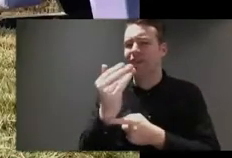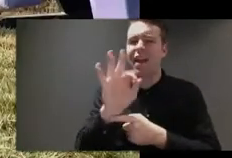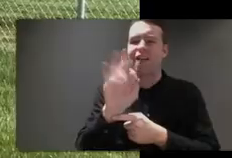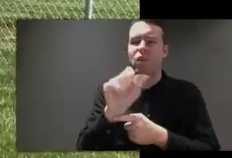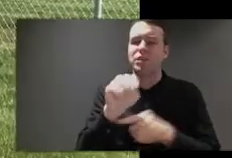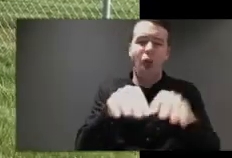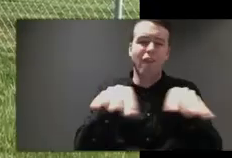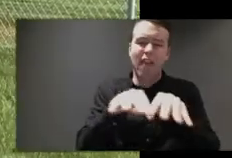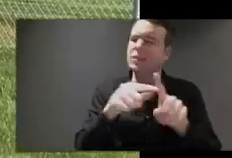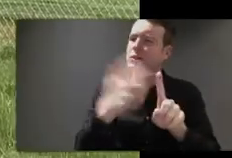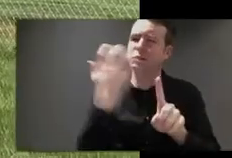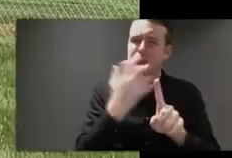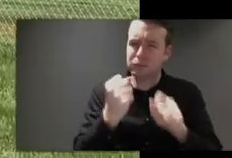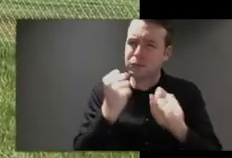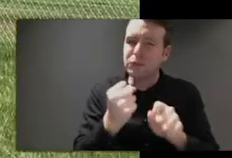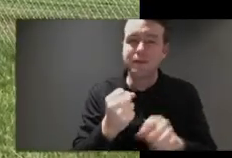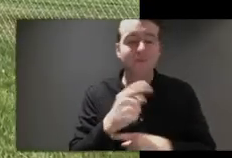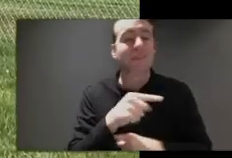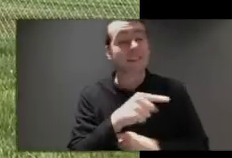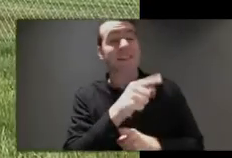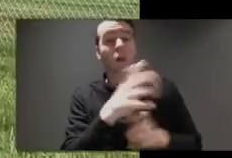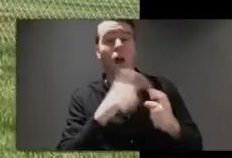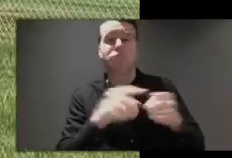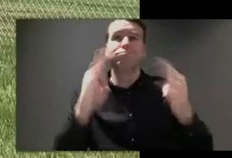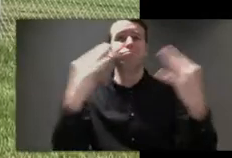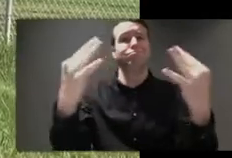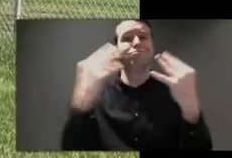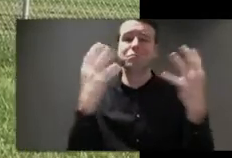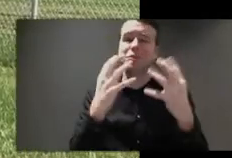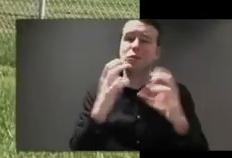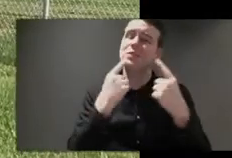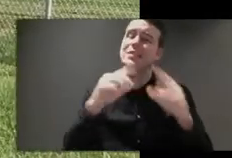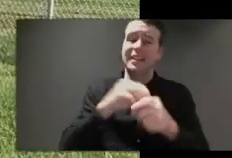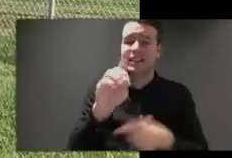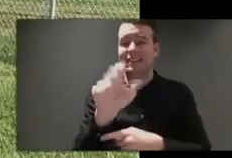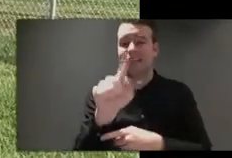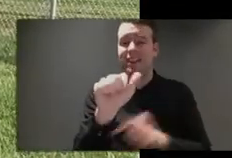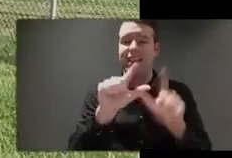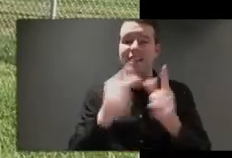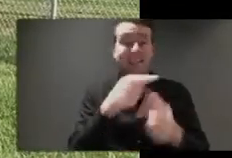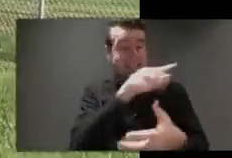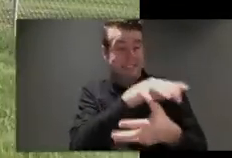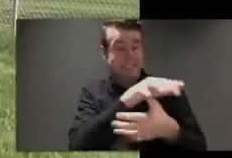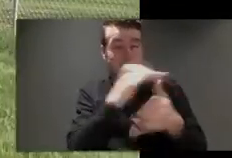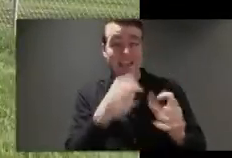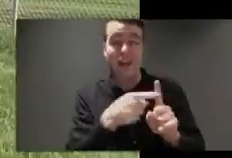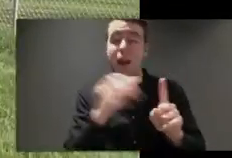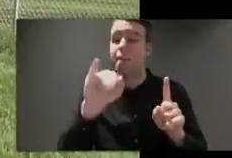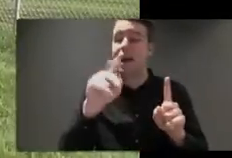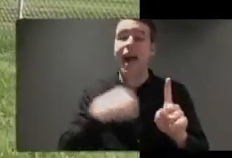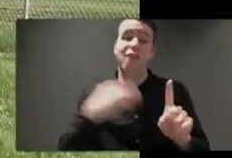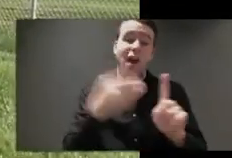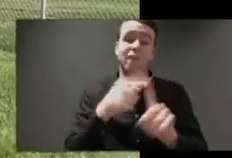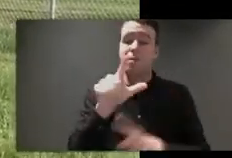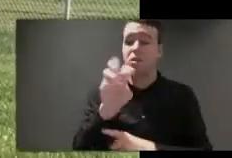O-line. Mike Lloyd and the offensive line look to turn heads in the Delta League. As he heads into his senior year, Mike has an offer from